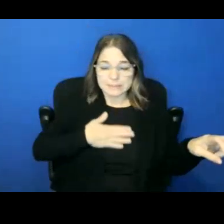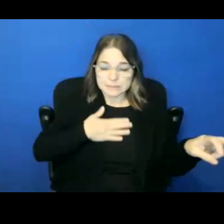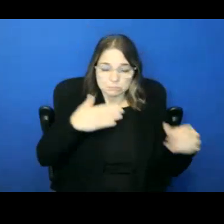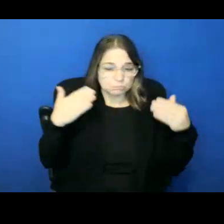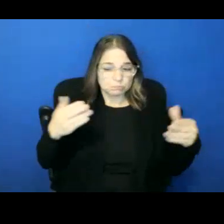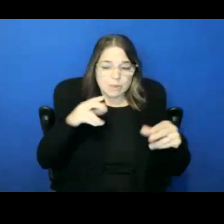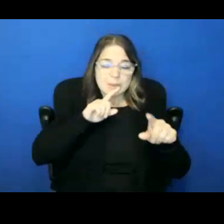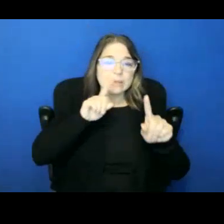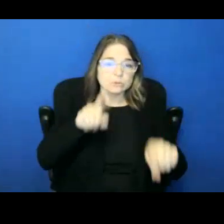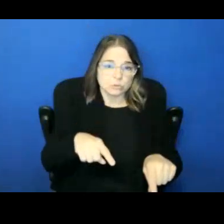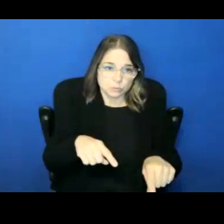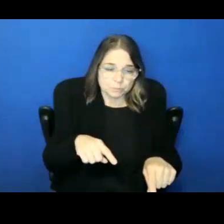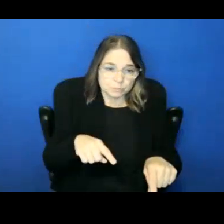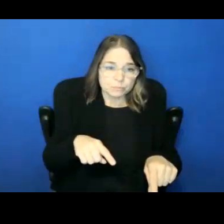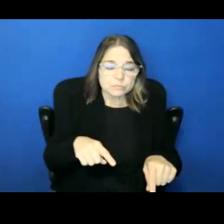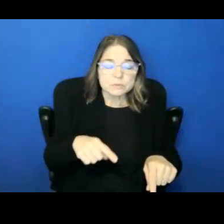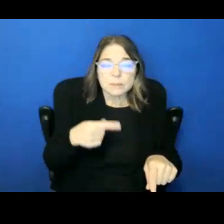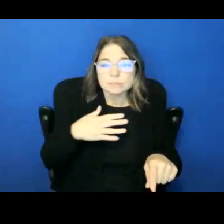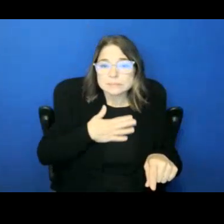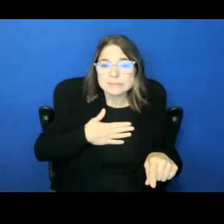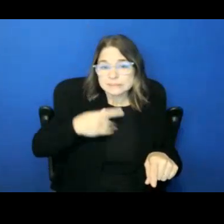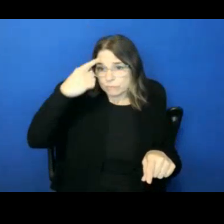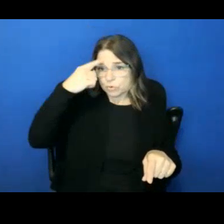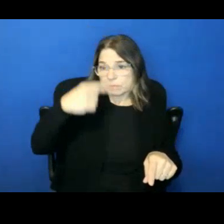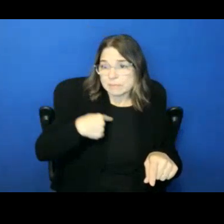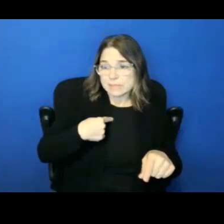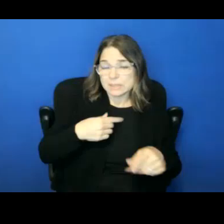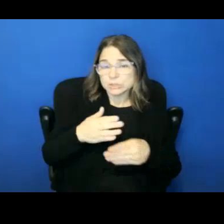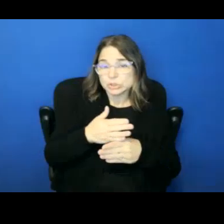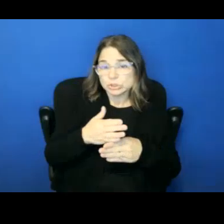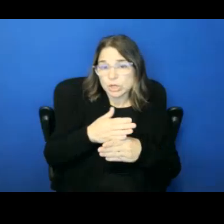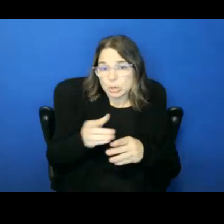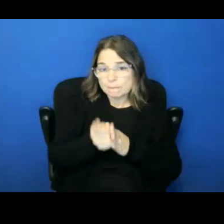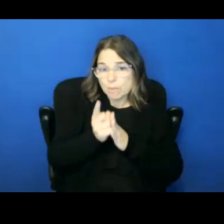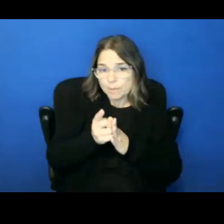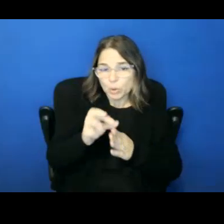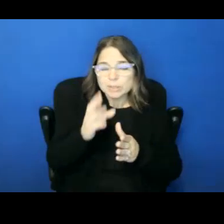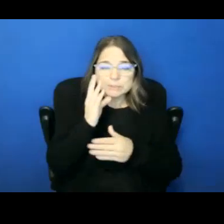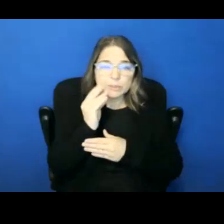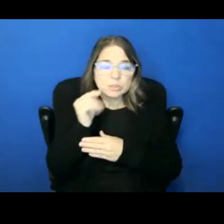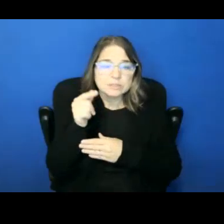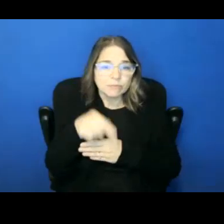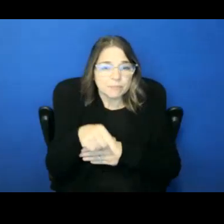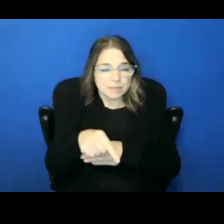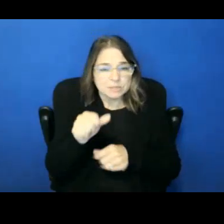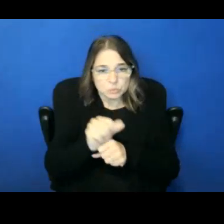jump in. Can you share a moment or experience from this work that